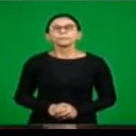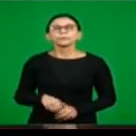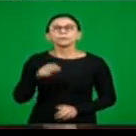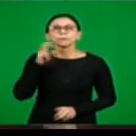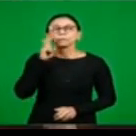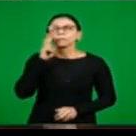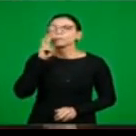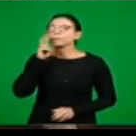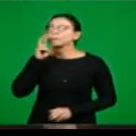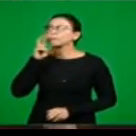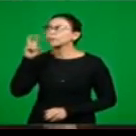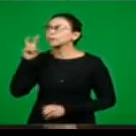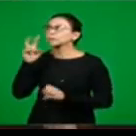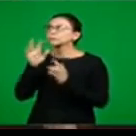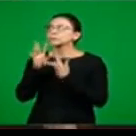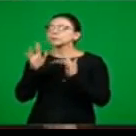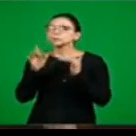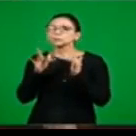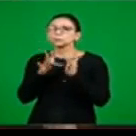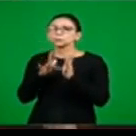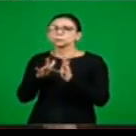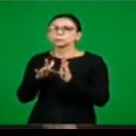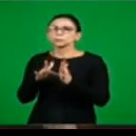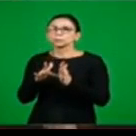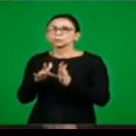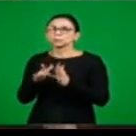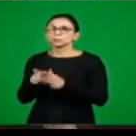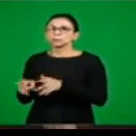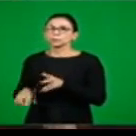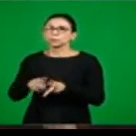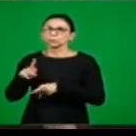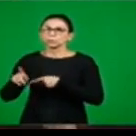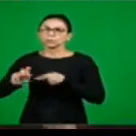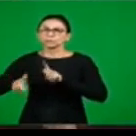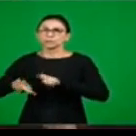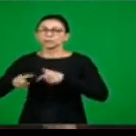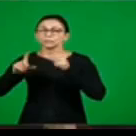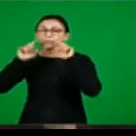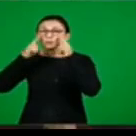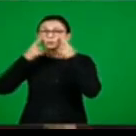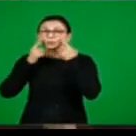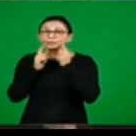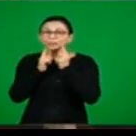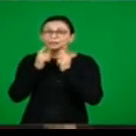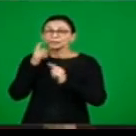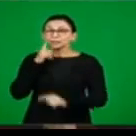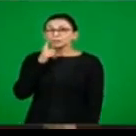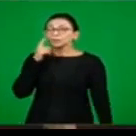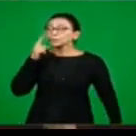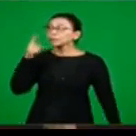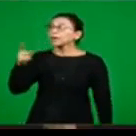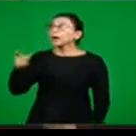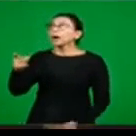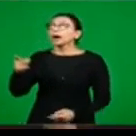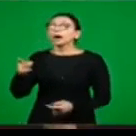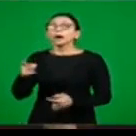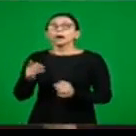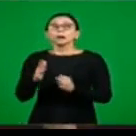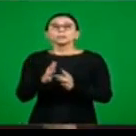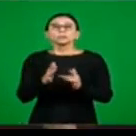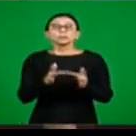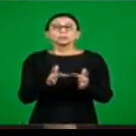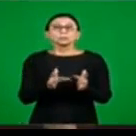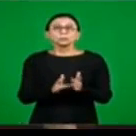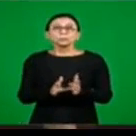the Messiah. They're going to see the same power in the same way that Israel is going to be crying, seeing that the Messiah was in